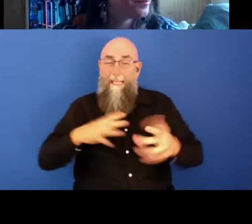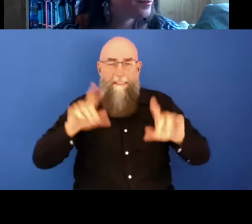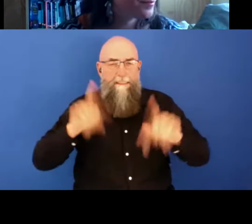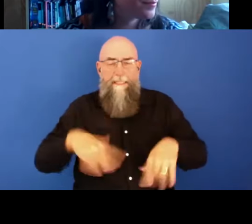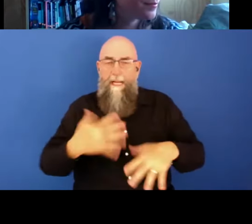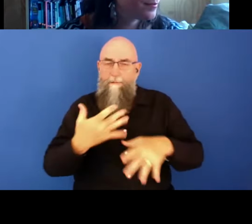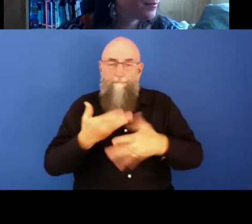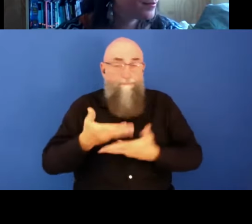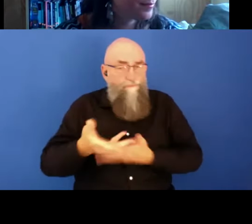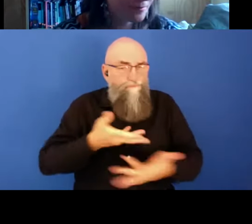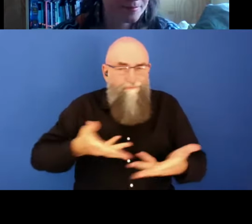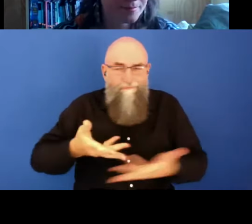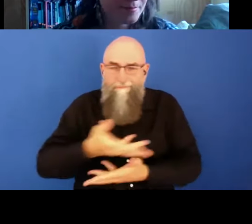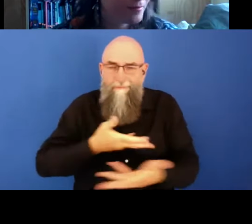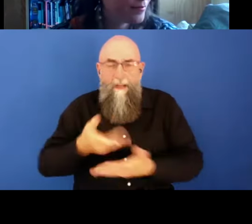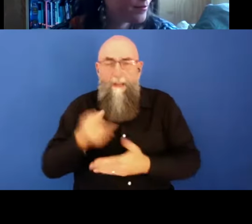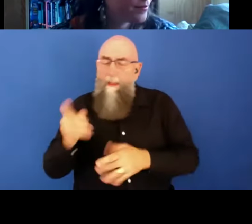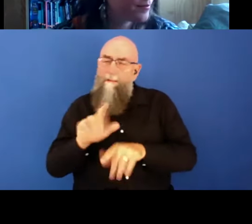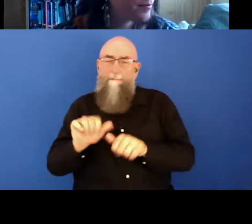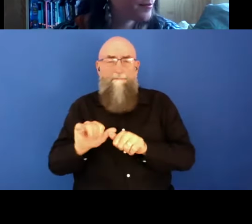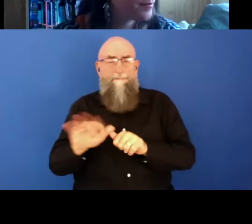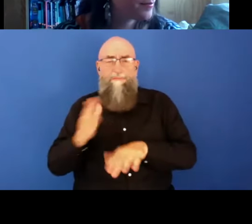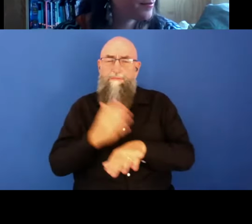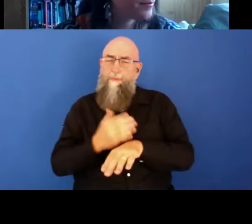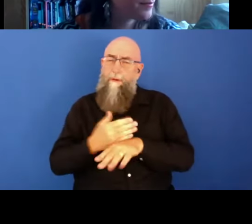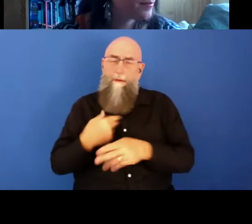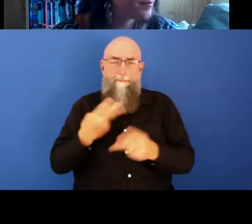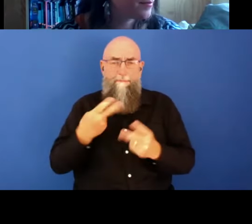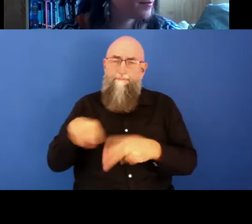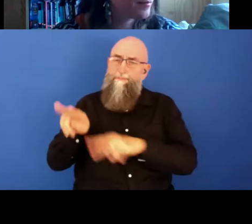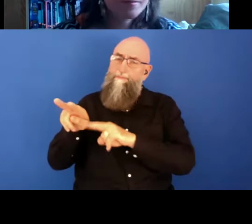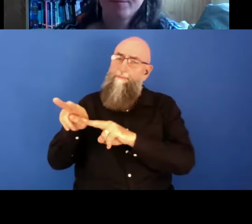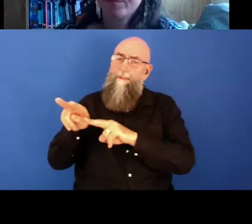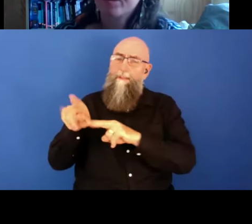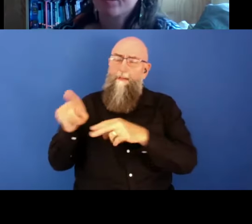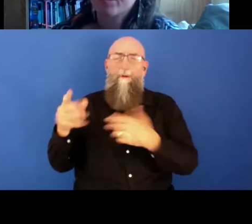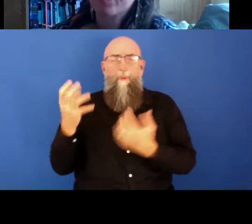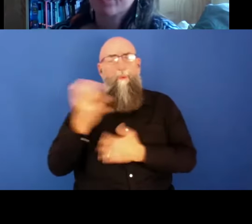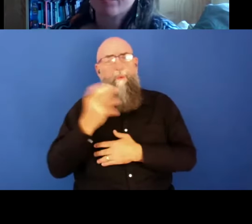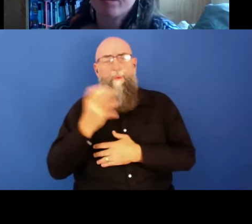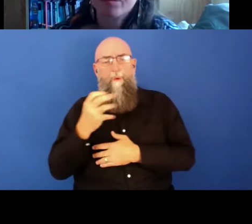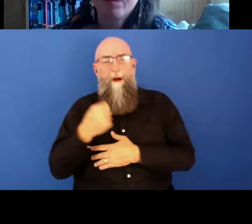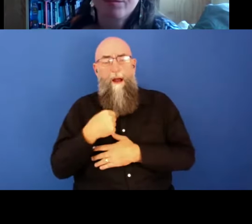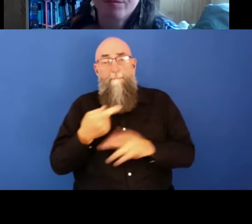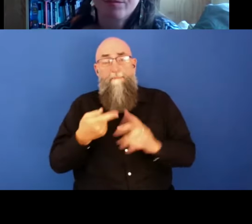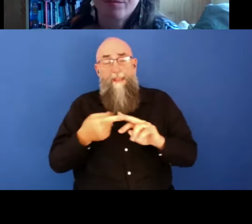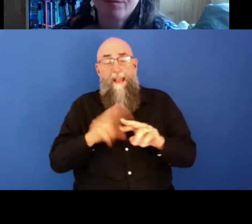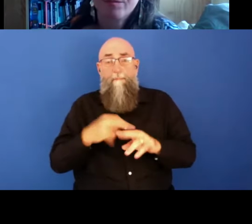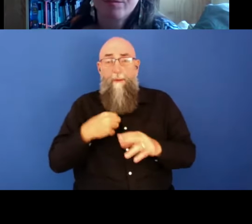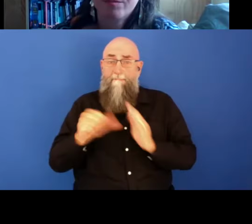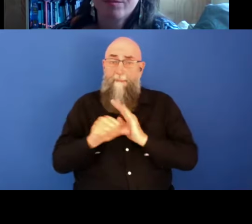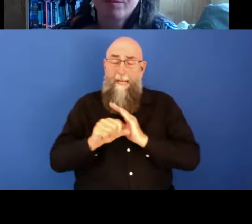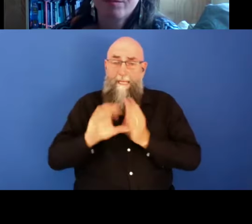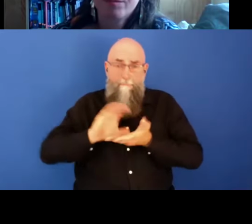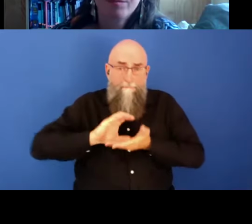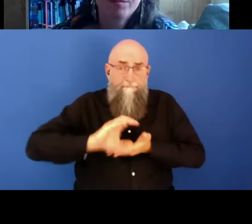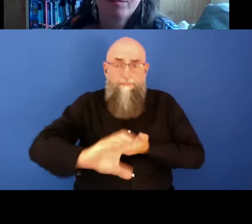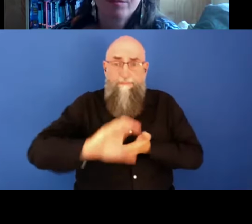it's just they've done some incredible work and i'm i think one of the other questions is if we're funding artists and facilitators and community